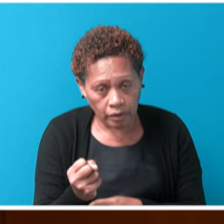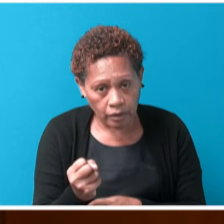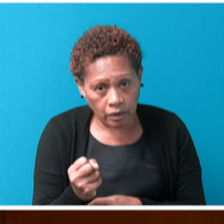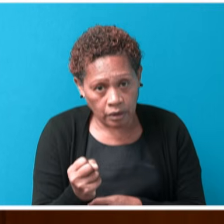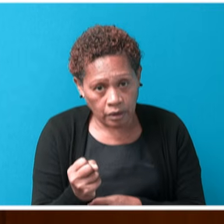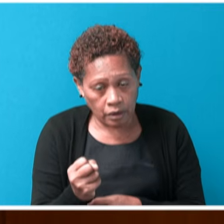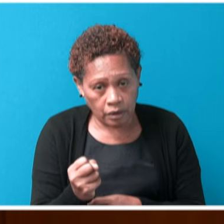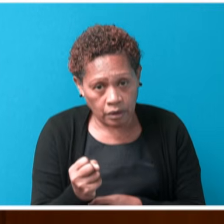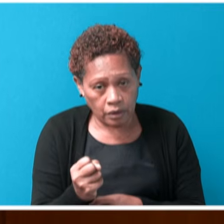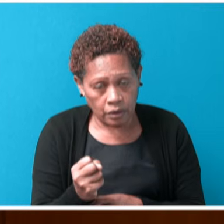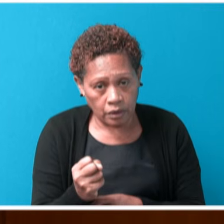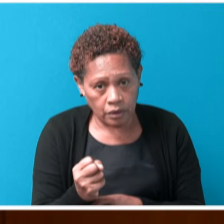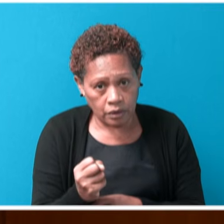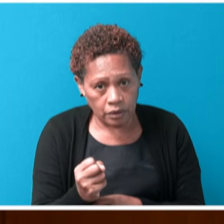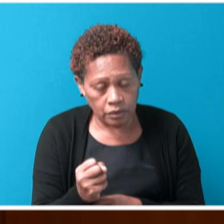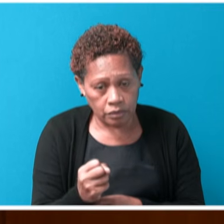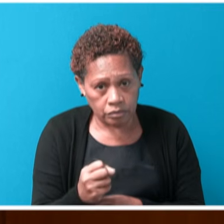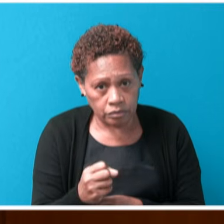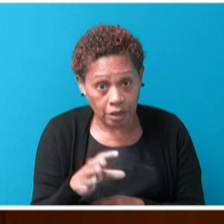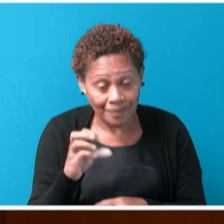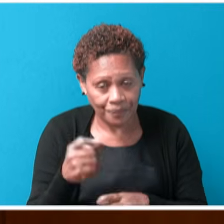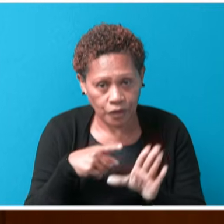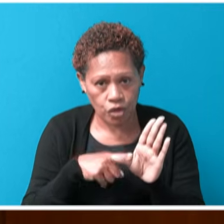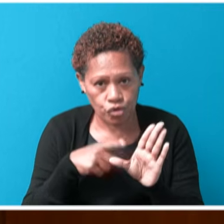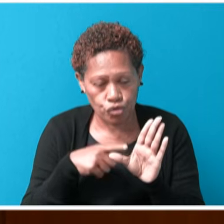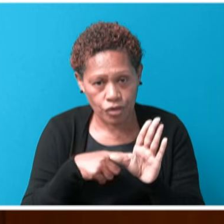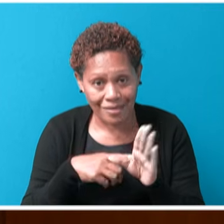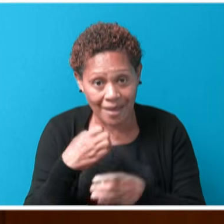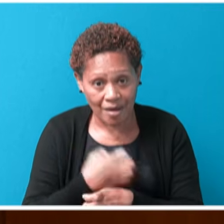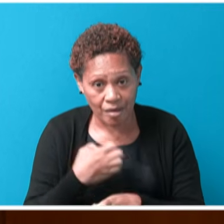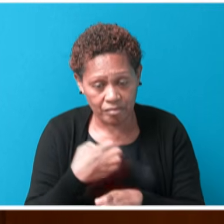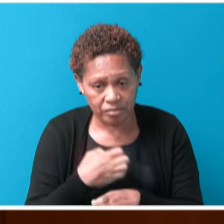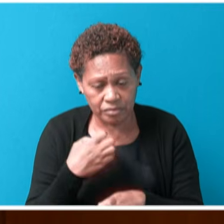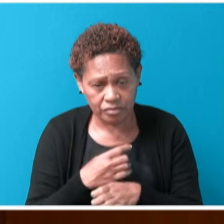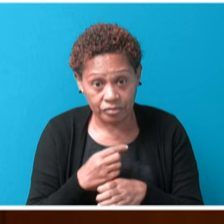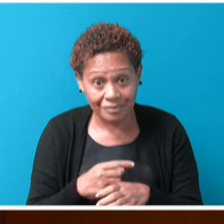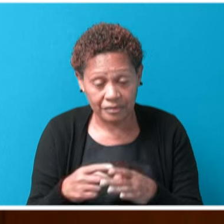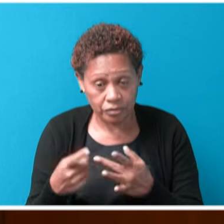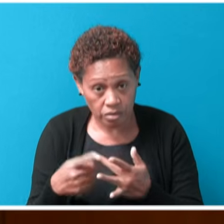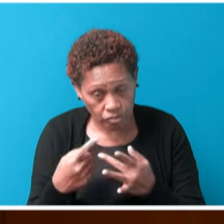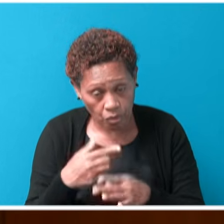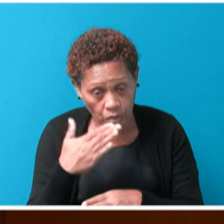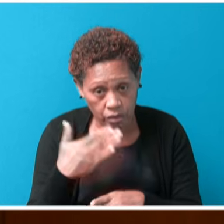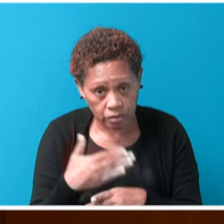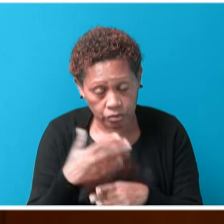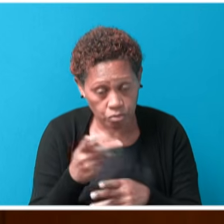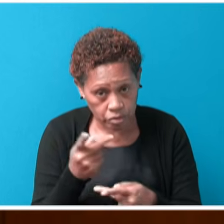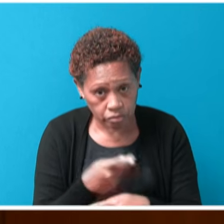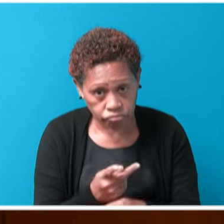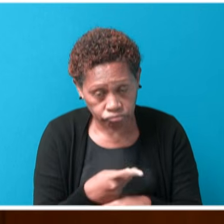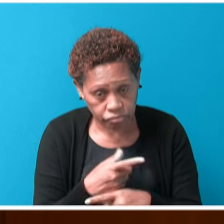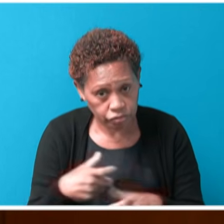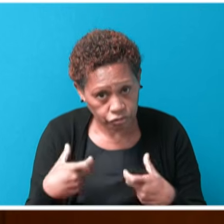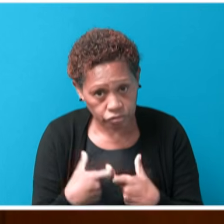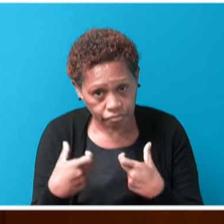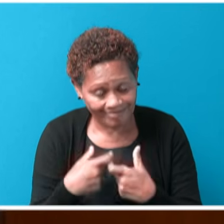potential. Yet, youth unemployment, outward migration of skilled workers, and productivity challenges